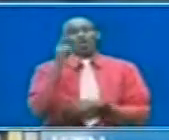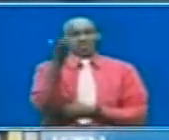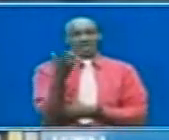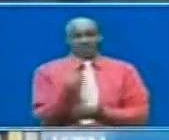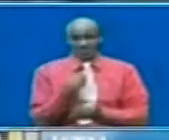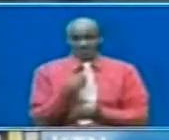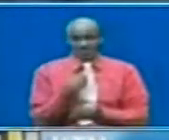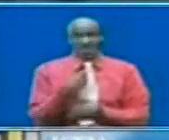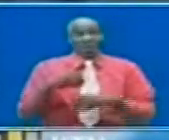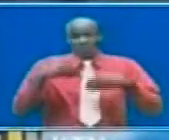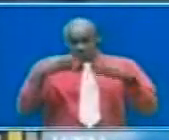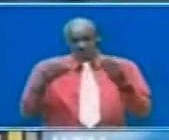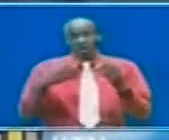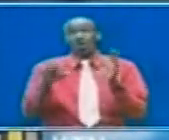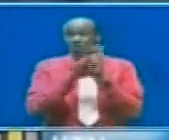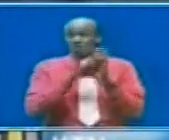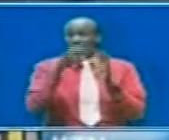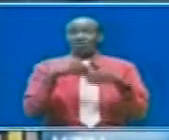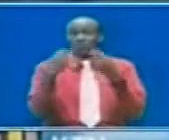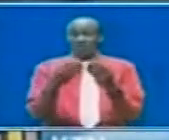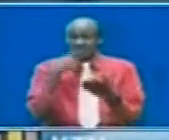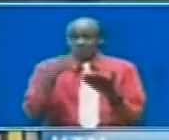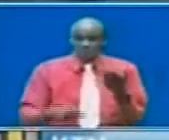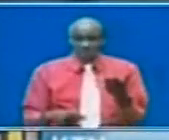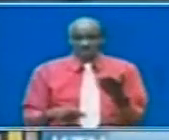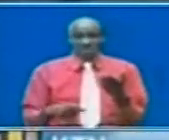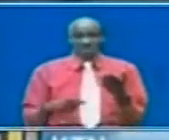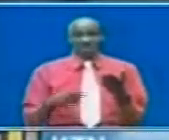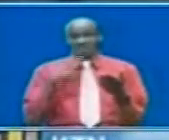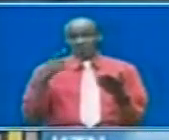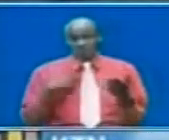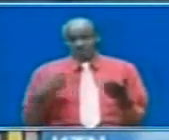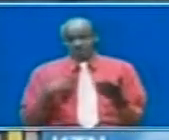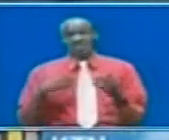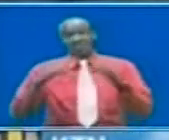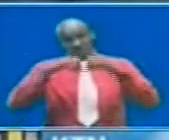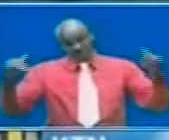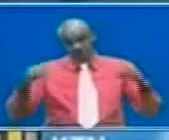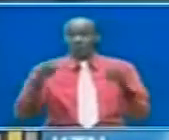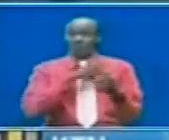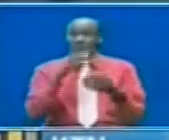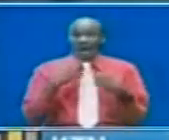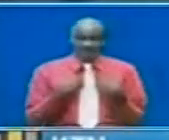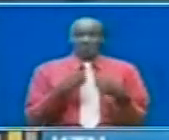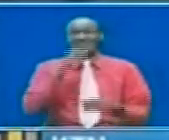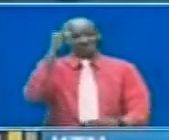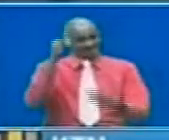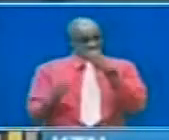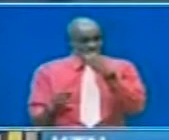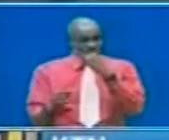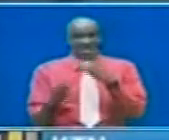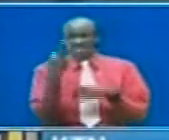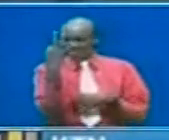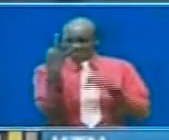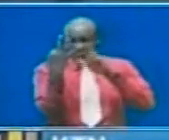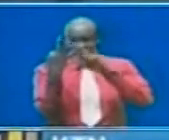is no provision in our Constitution which refers to the doctrine of separation of powers, because ultimately the three arms